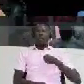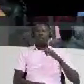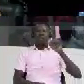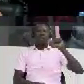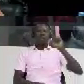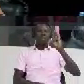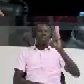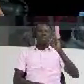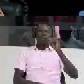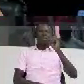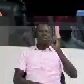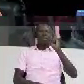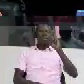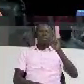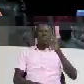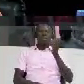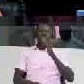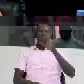I, Abdou Colley,